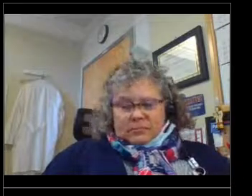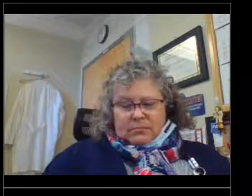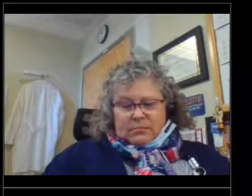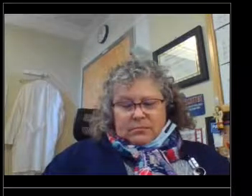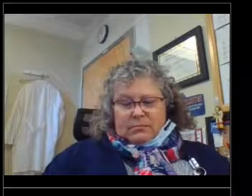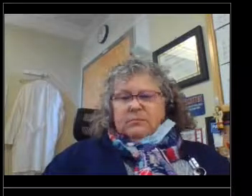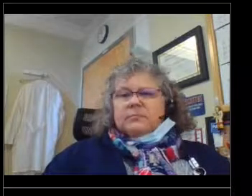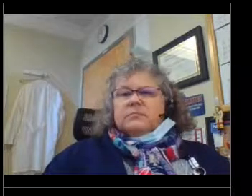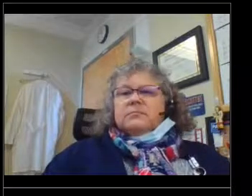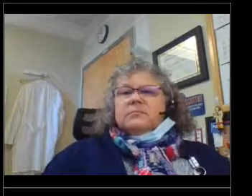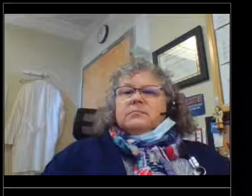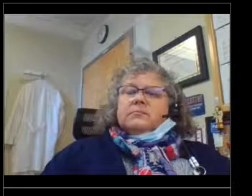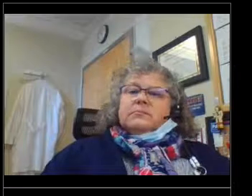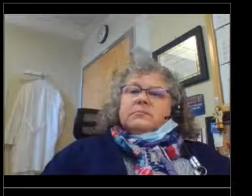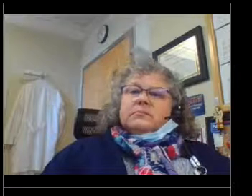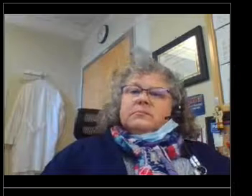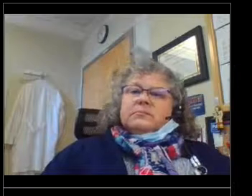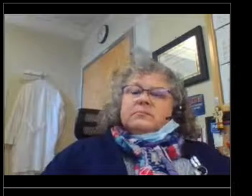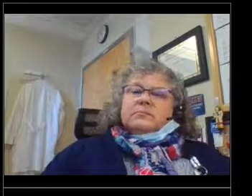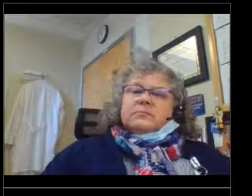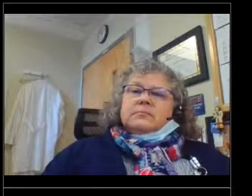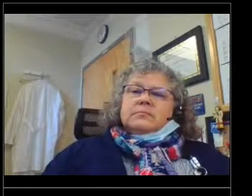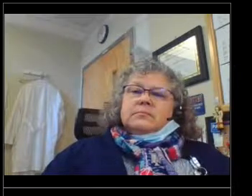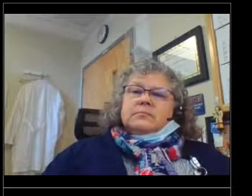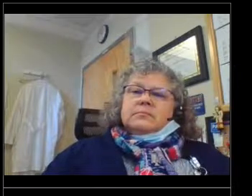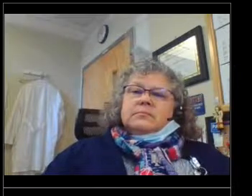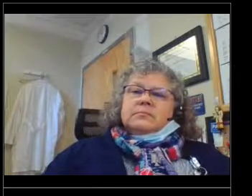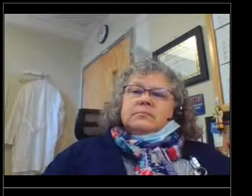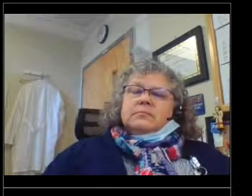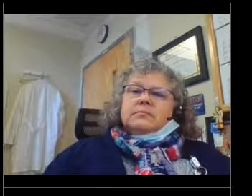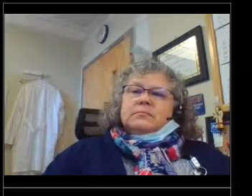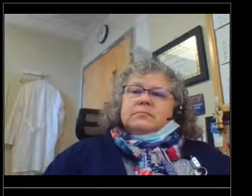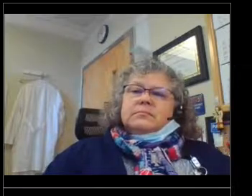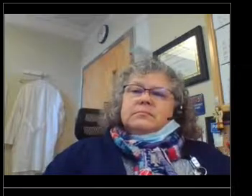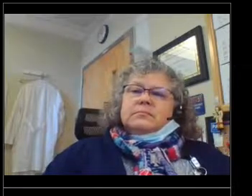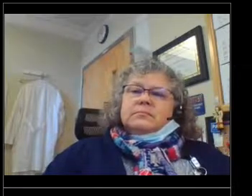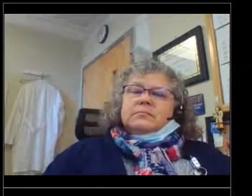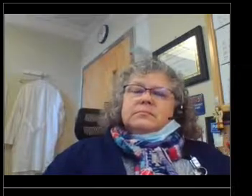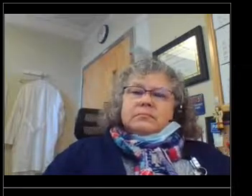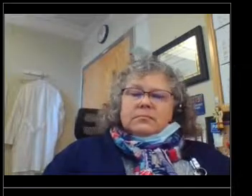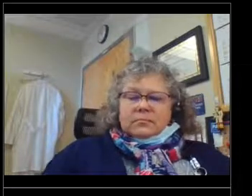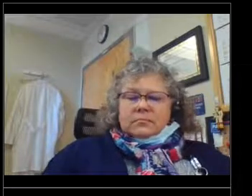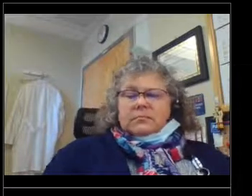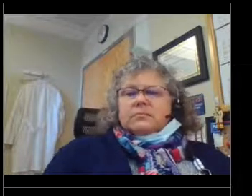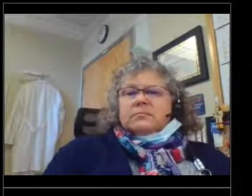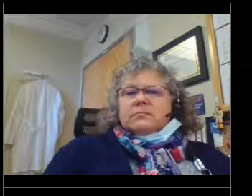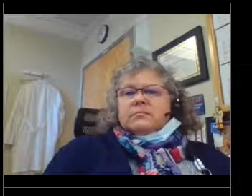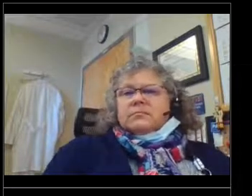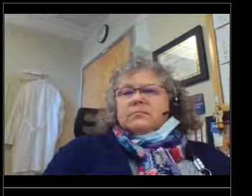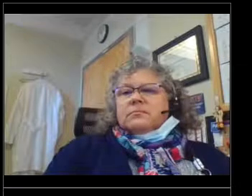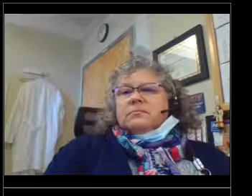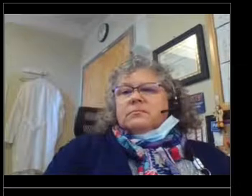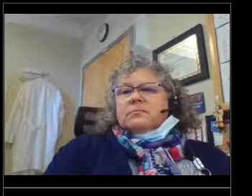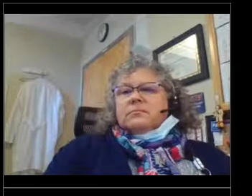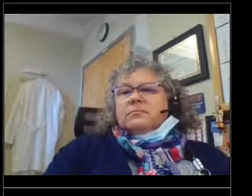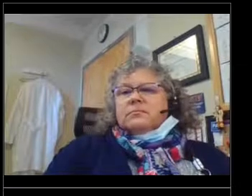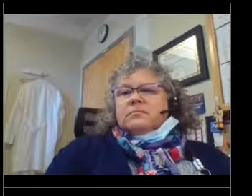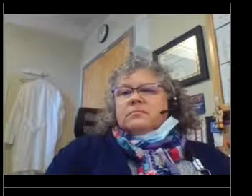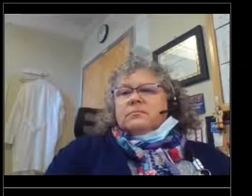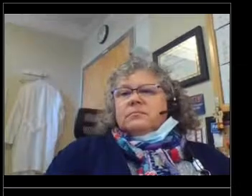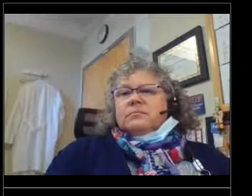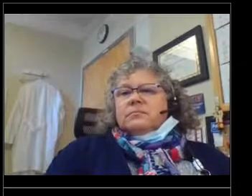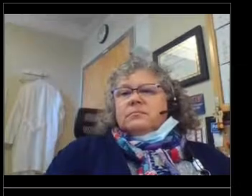the MD does not have, that the PA is not supported in doing those things,